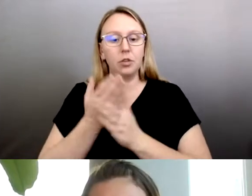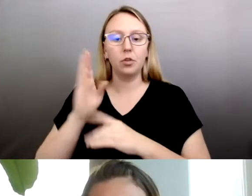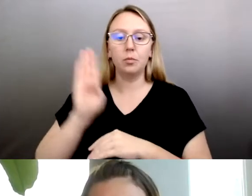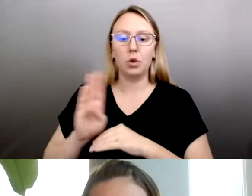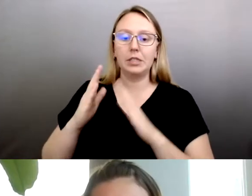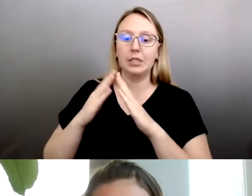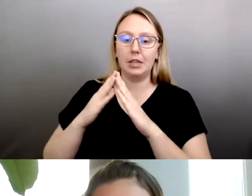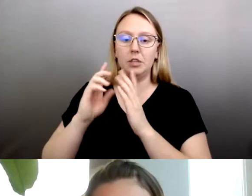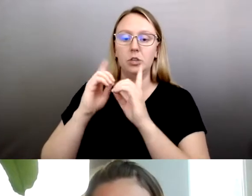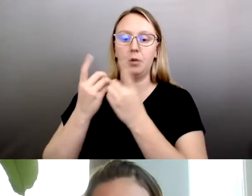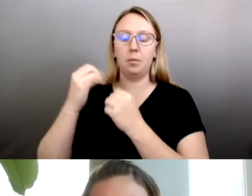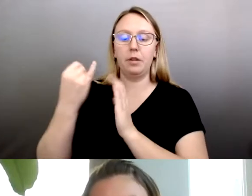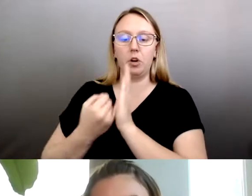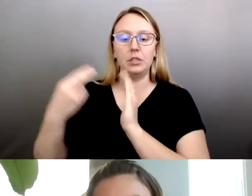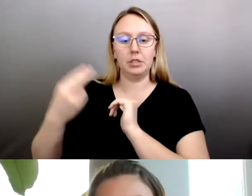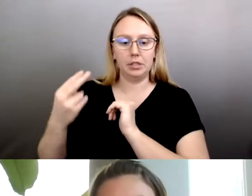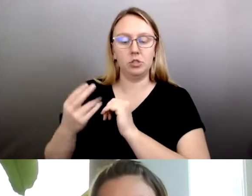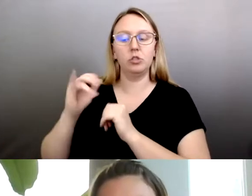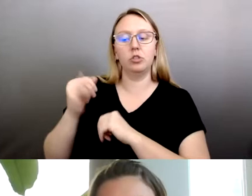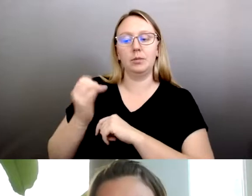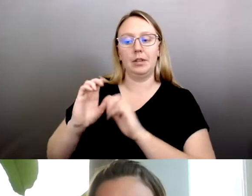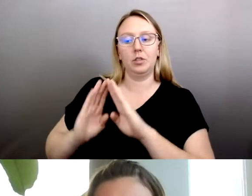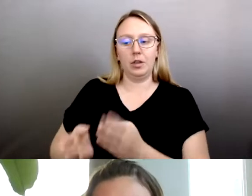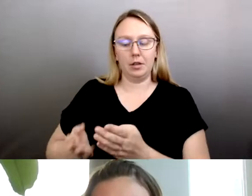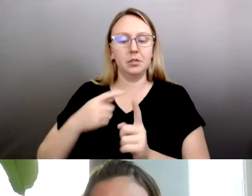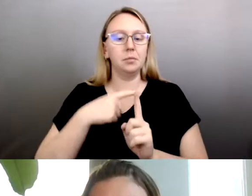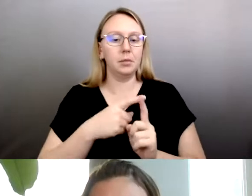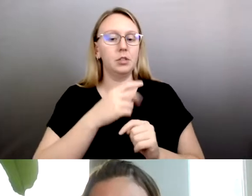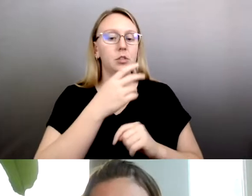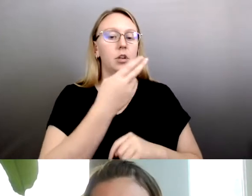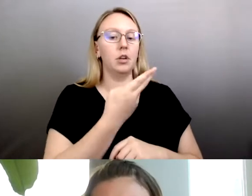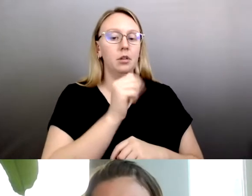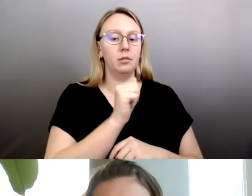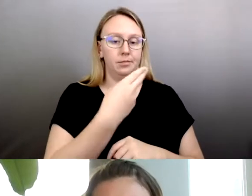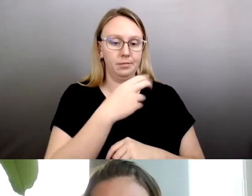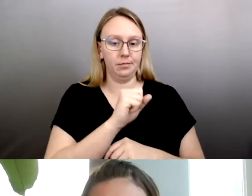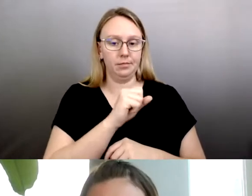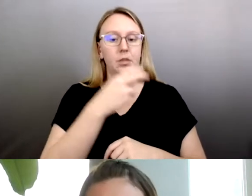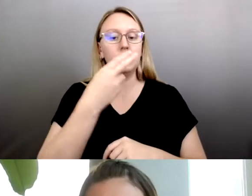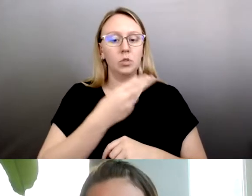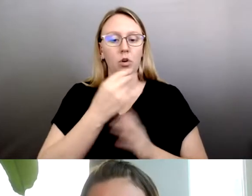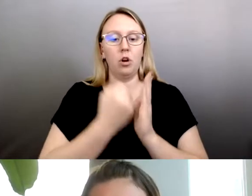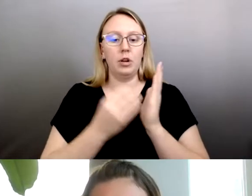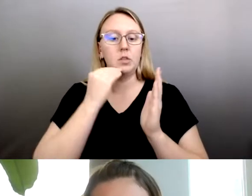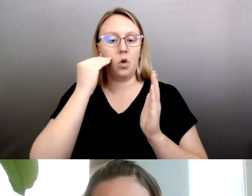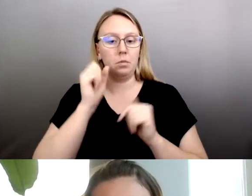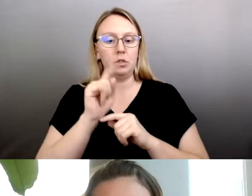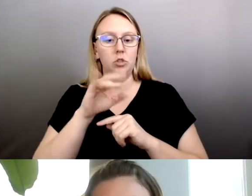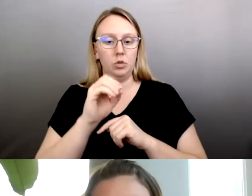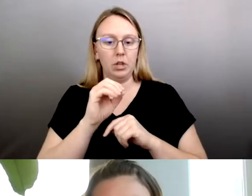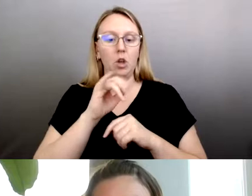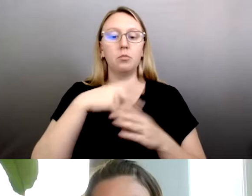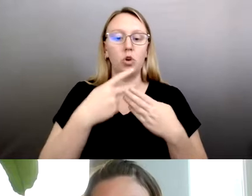Department of Arts and History's James Castle House and the Historic Artist Homes and Studios Program of the National Trust for Historic